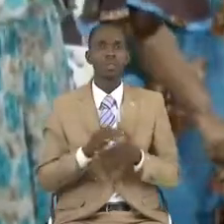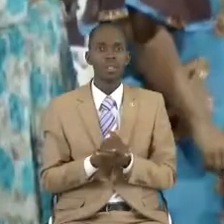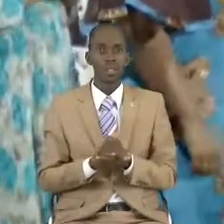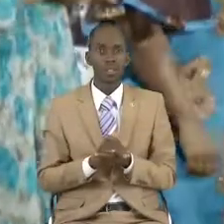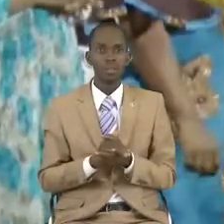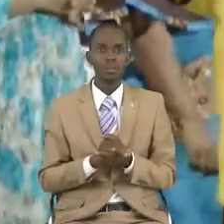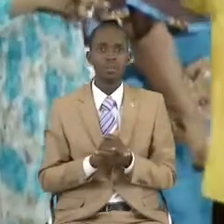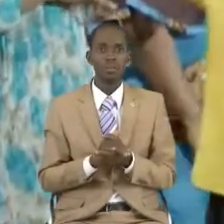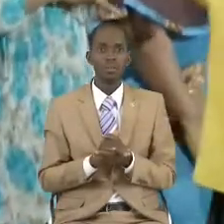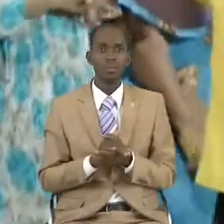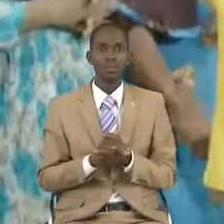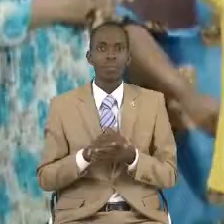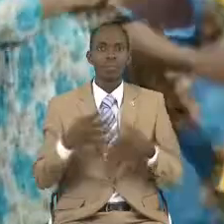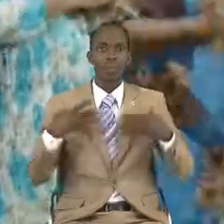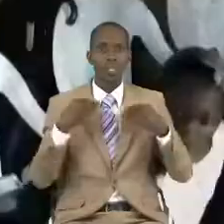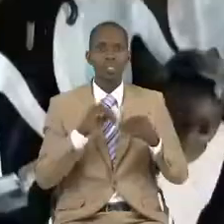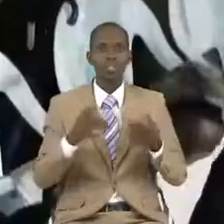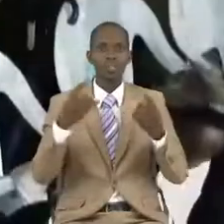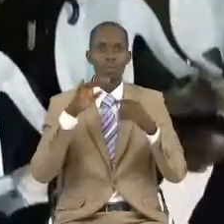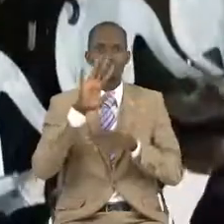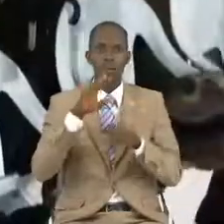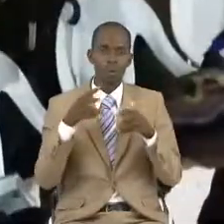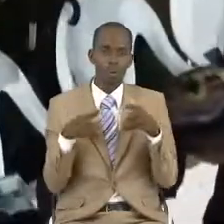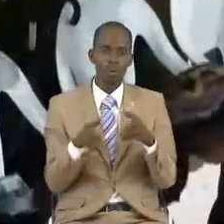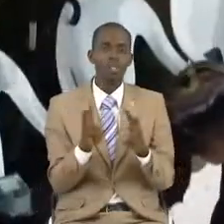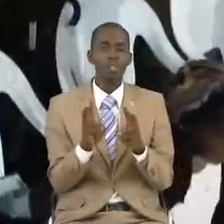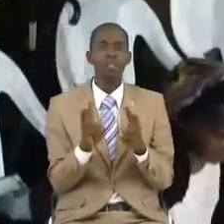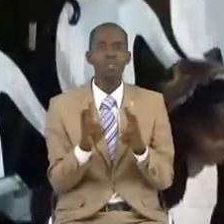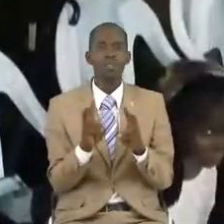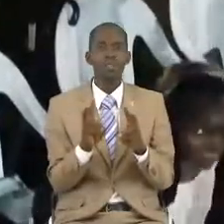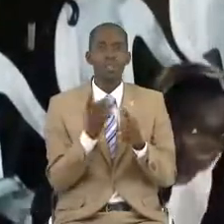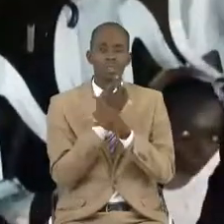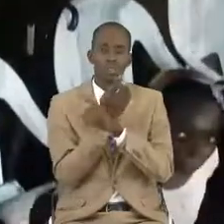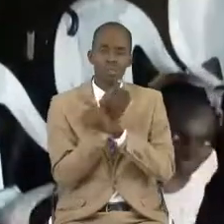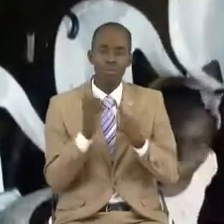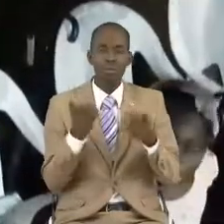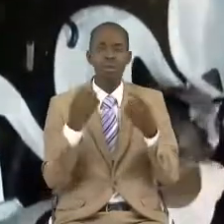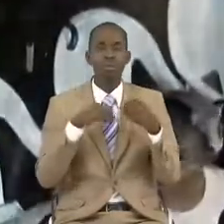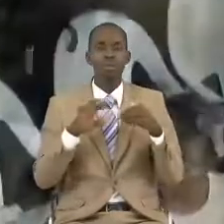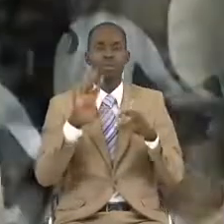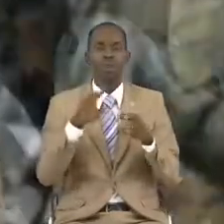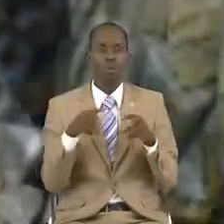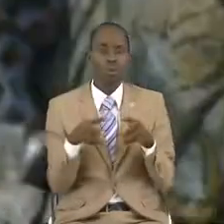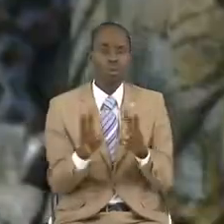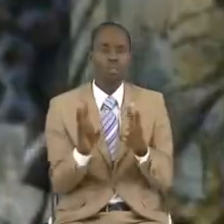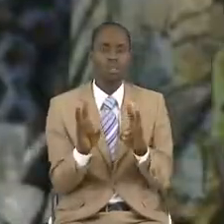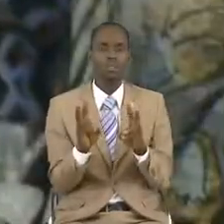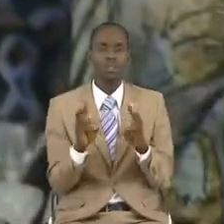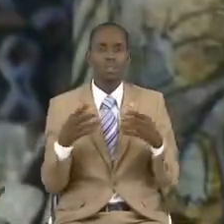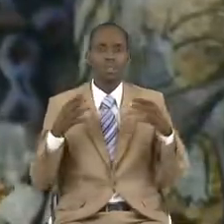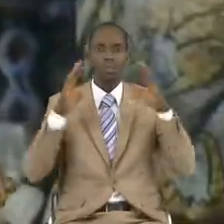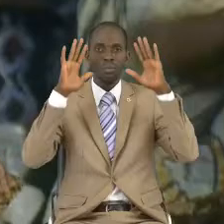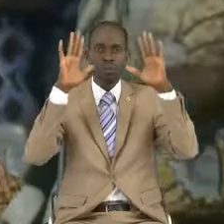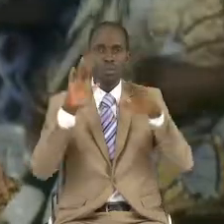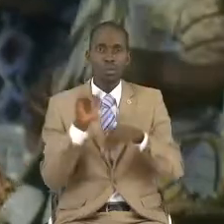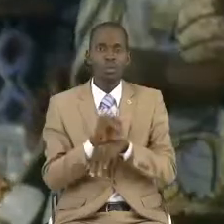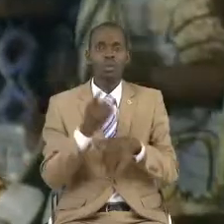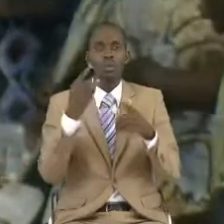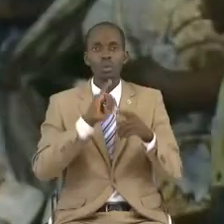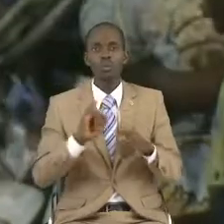healing coming your way deliverance coming your way miracle coming your